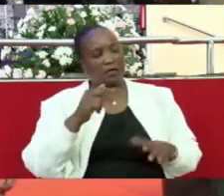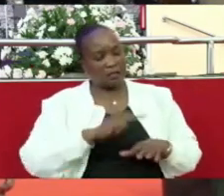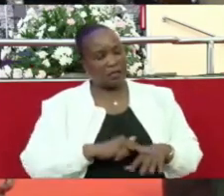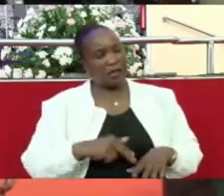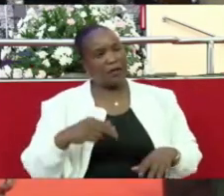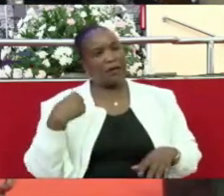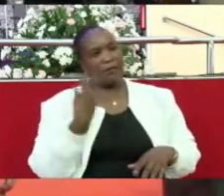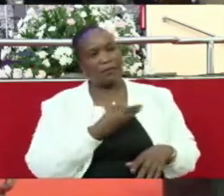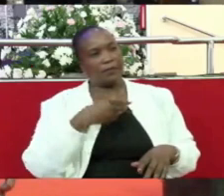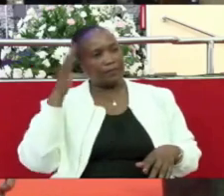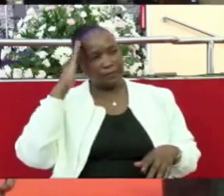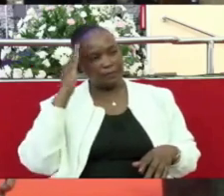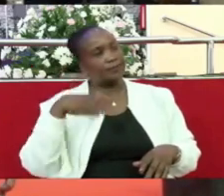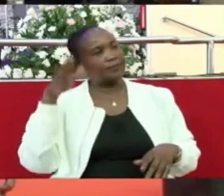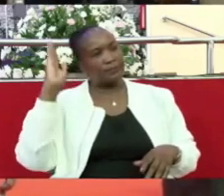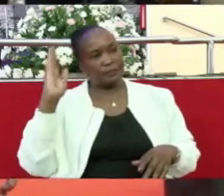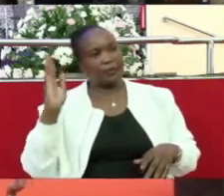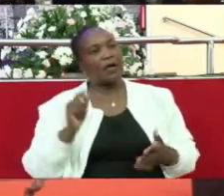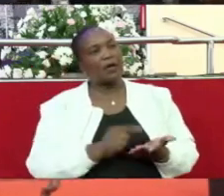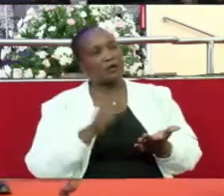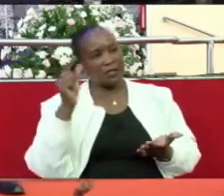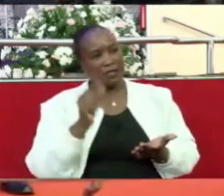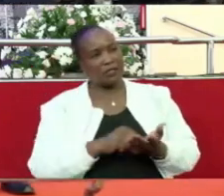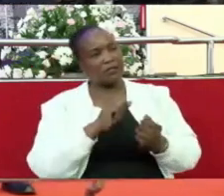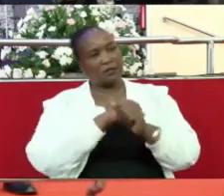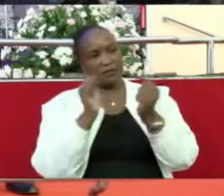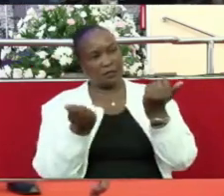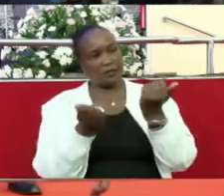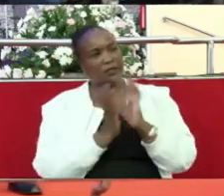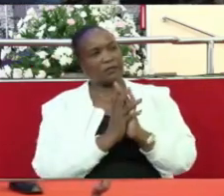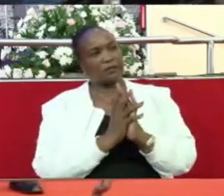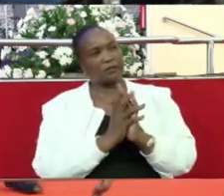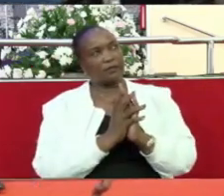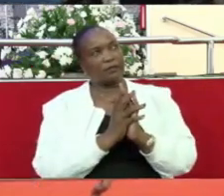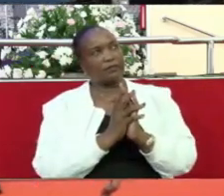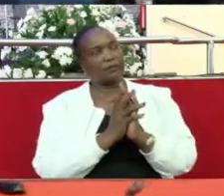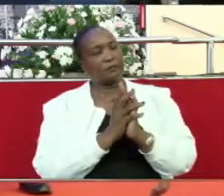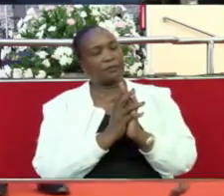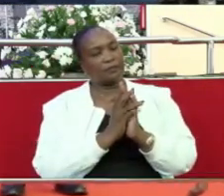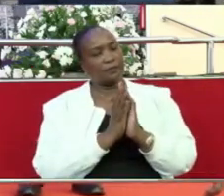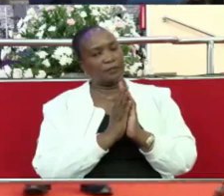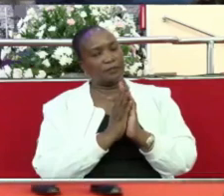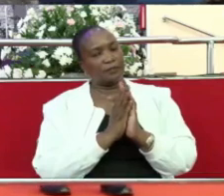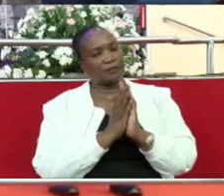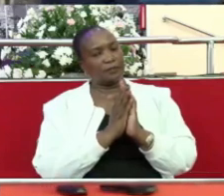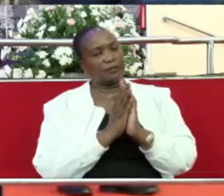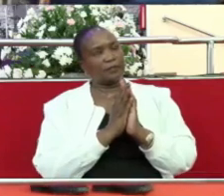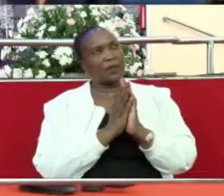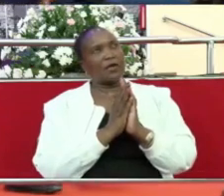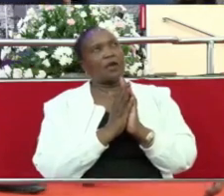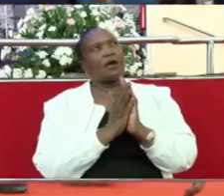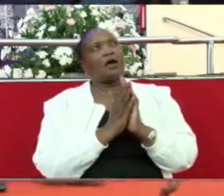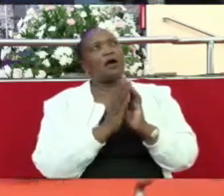grace changes. Because to the wicked or to the sinners, it is that grace that brings them to